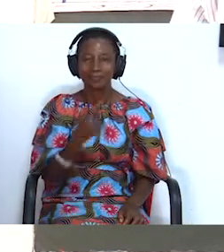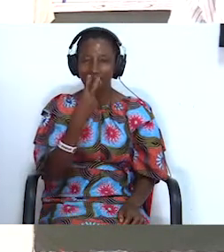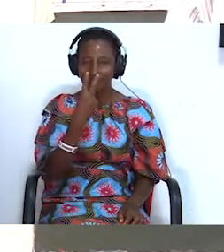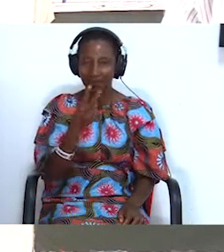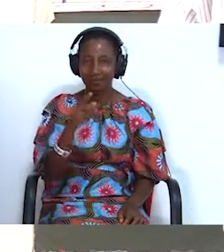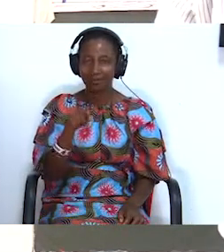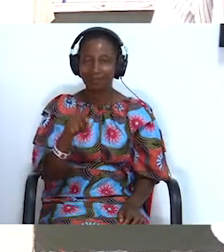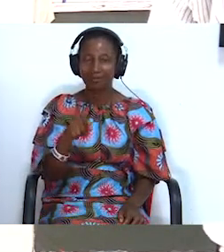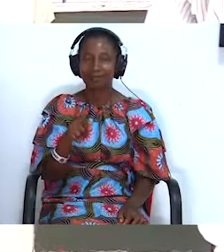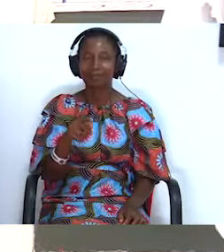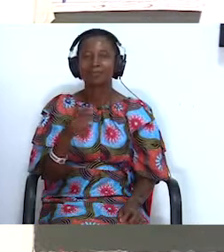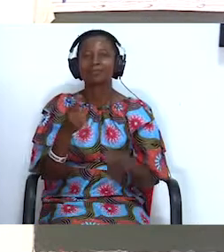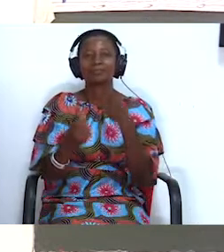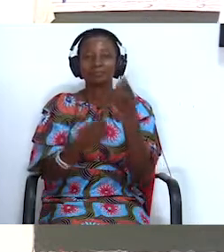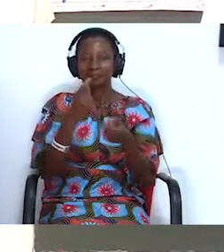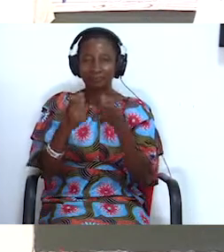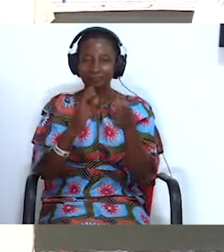air?